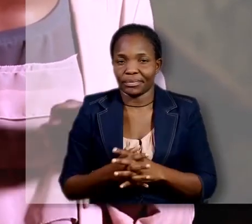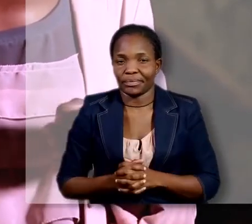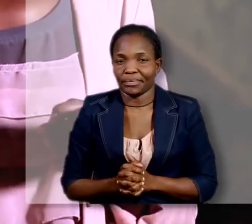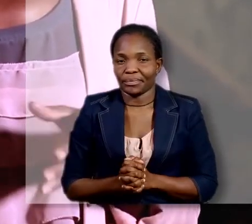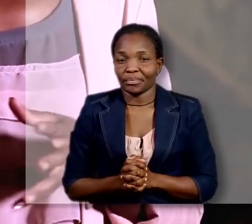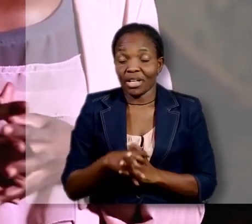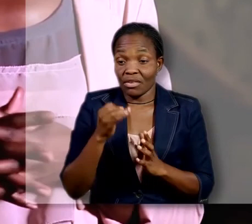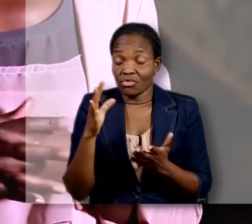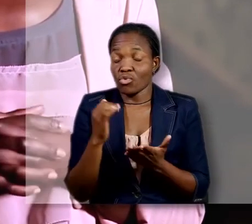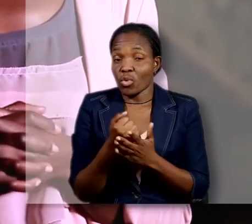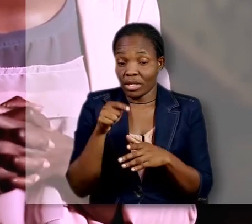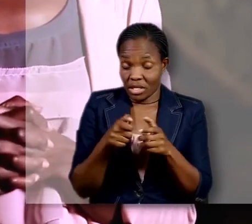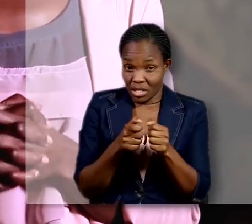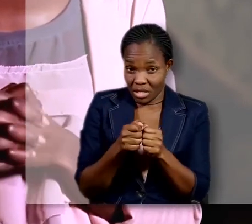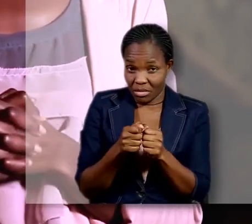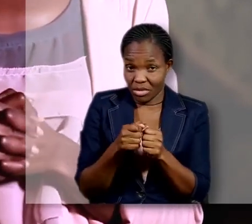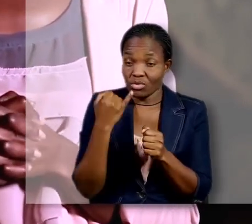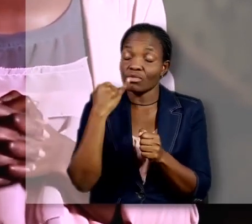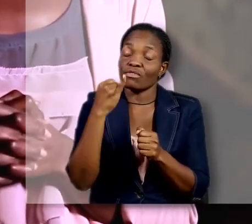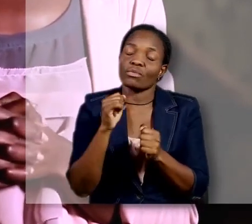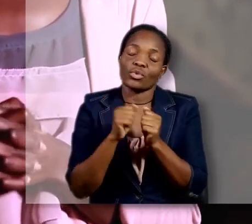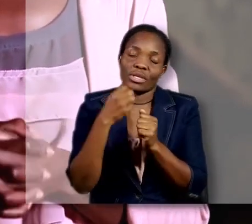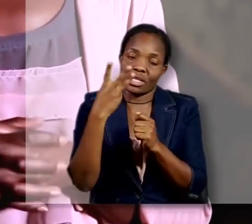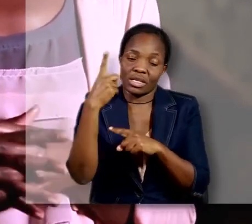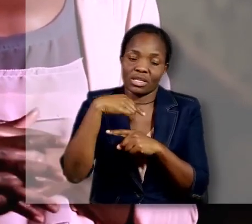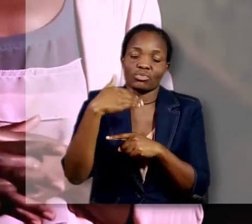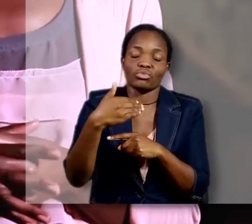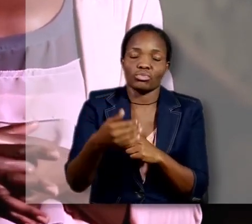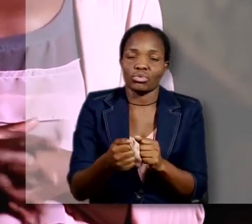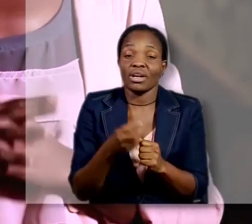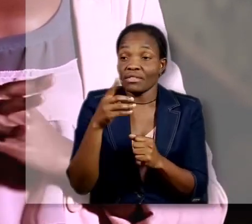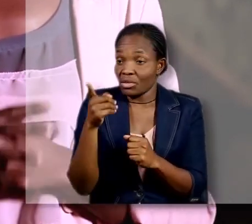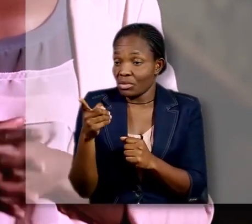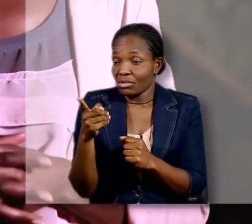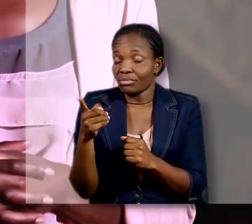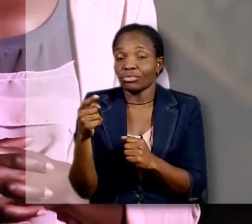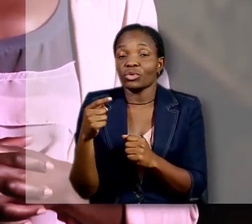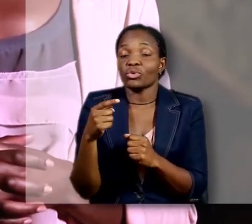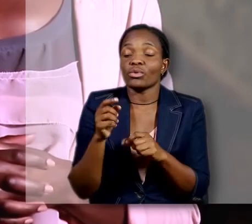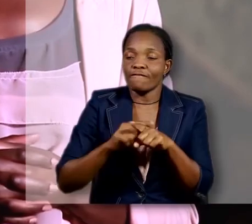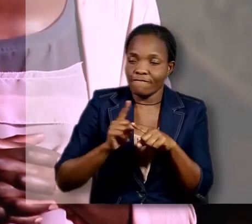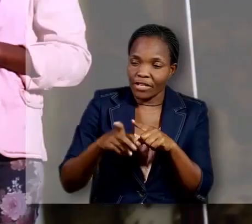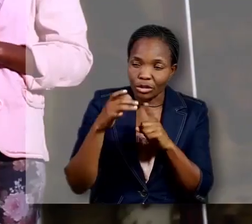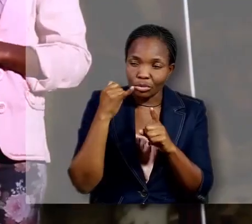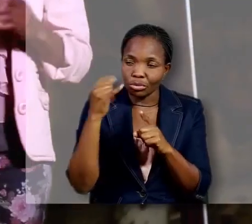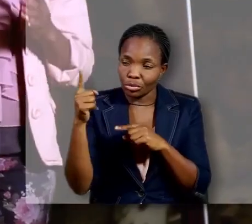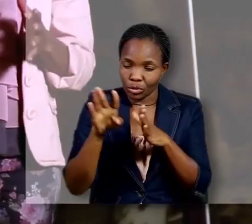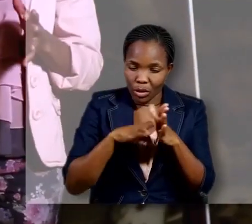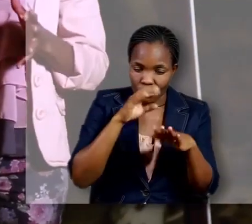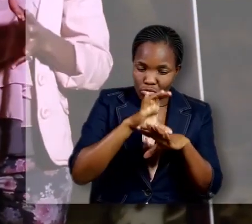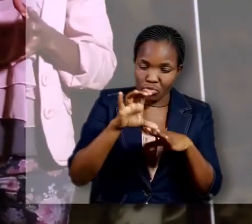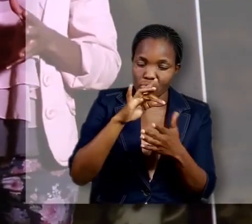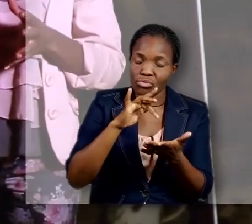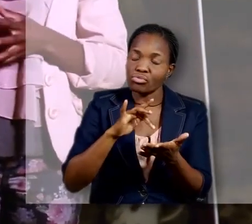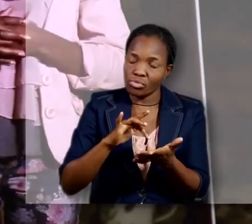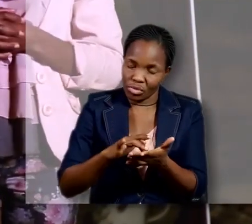if it is you, we will soon contact you to come and collect your prize at a NAMCOL center near wherever you live. I hope